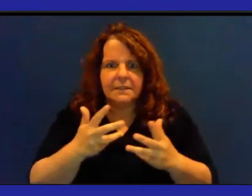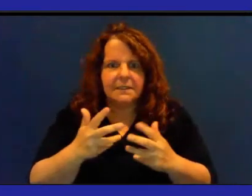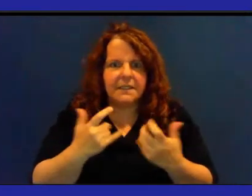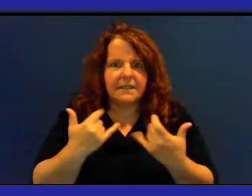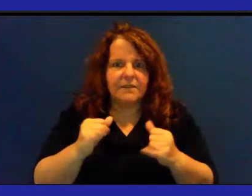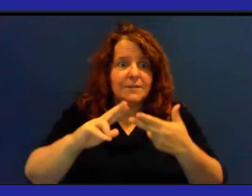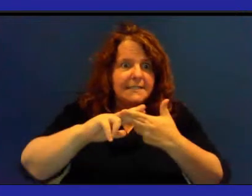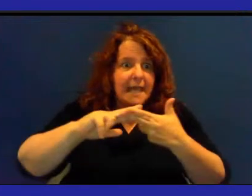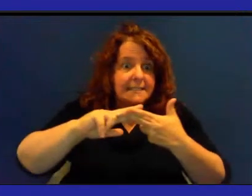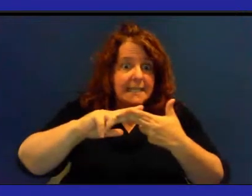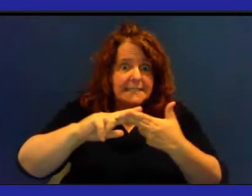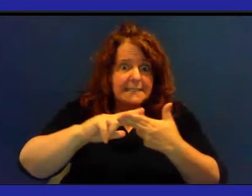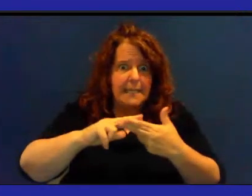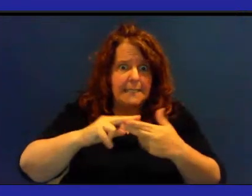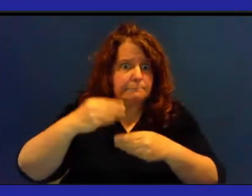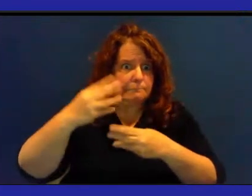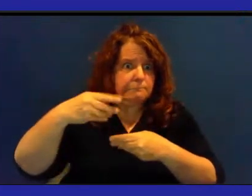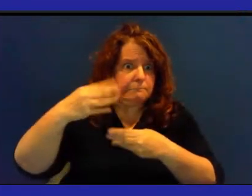you can